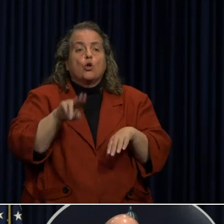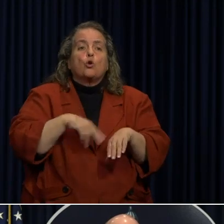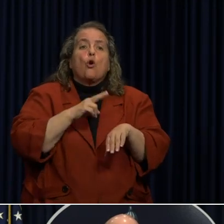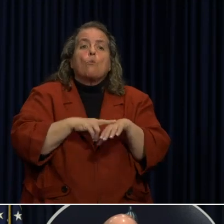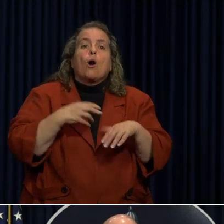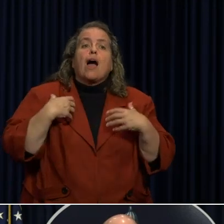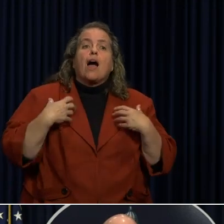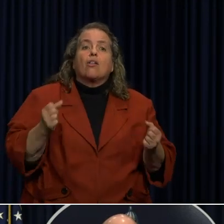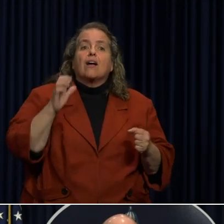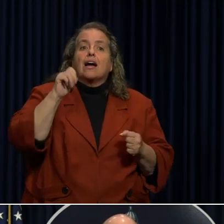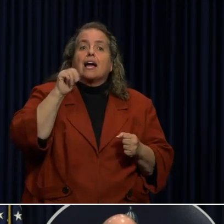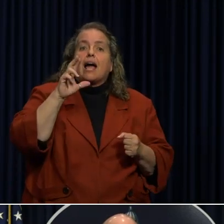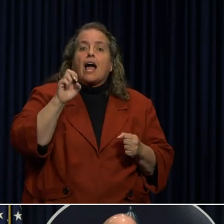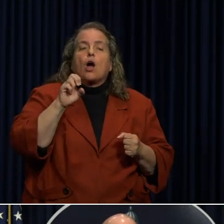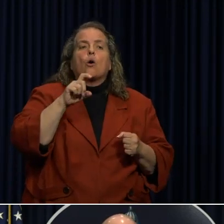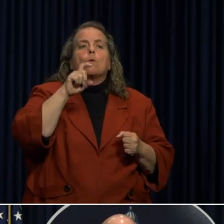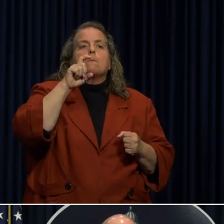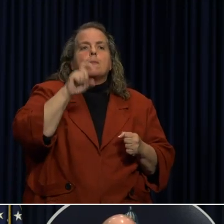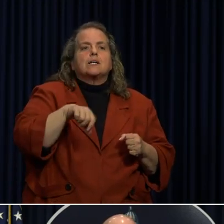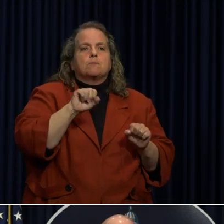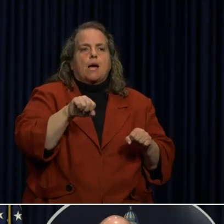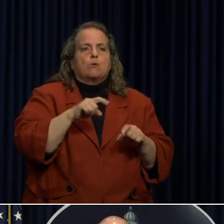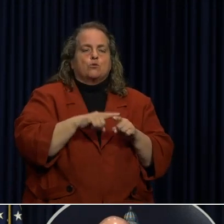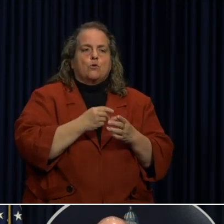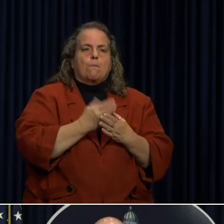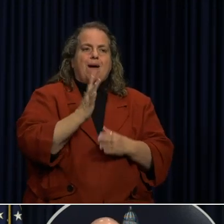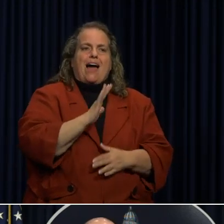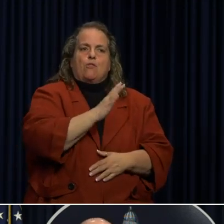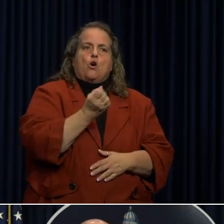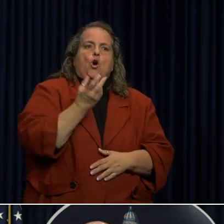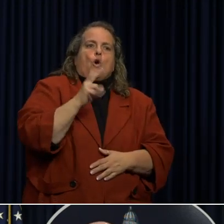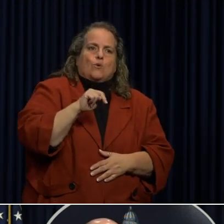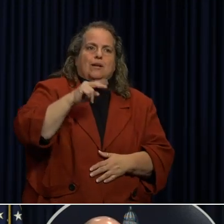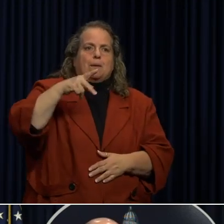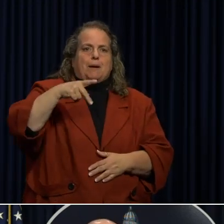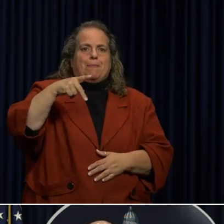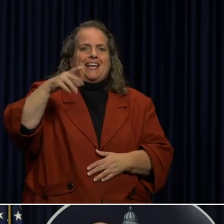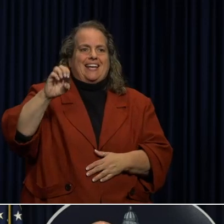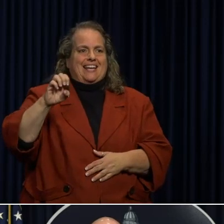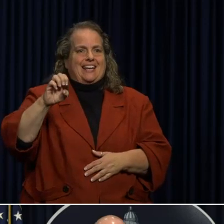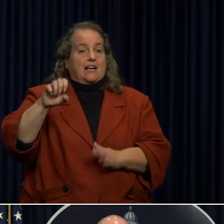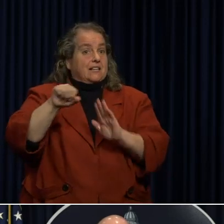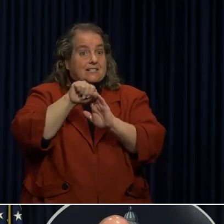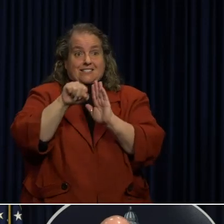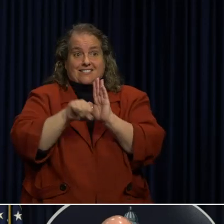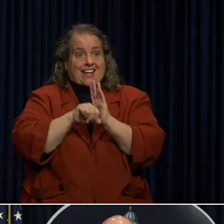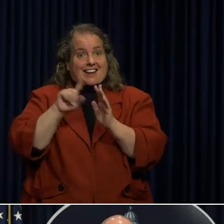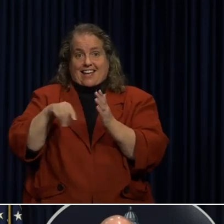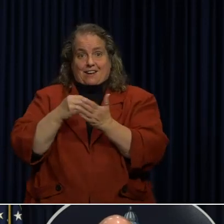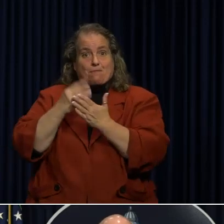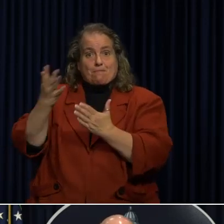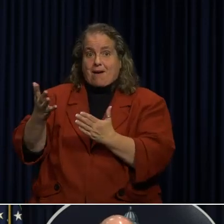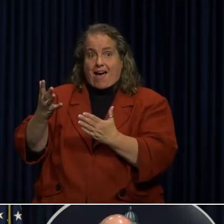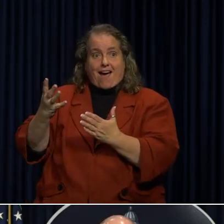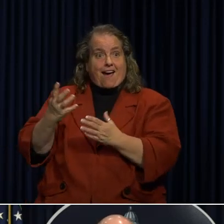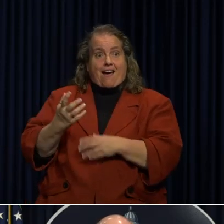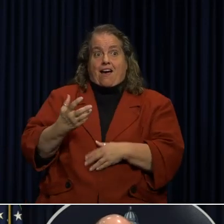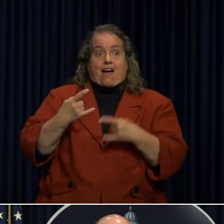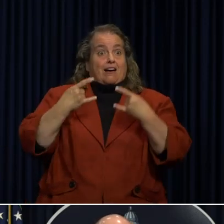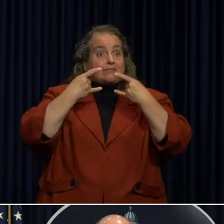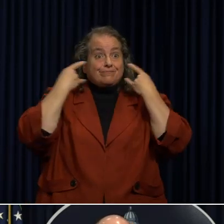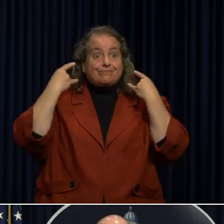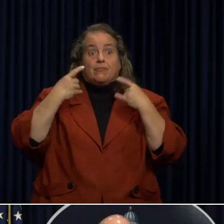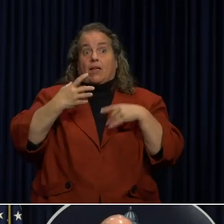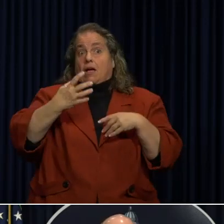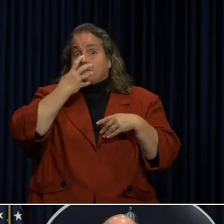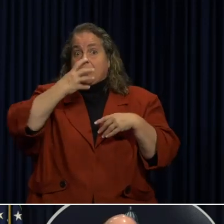to be able to procure its own PPE. The state won't be able to buy it all for you and give it to you. We still are trying to acquire PPE